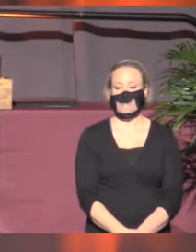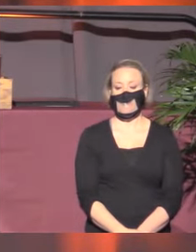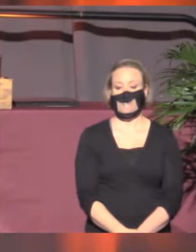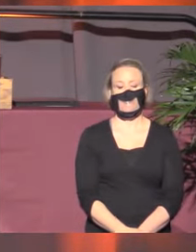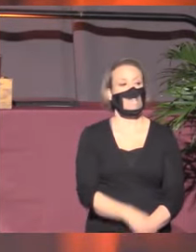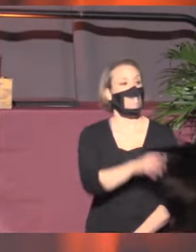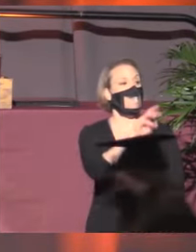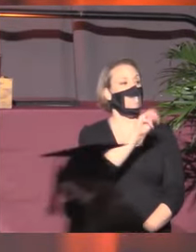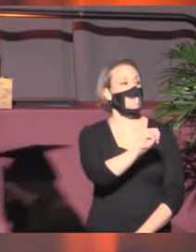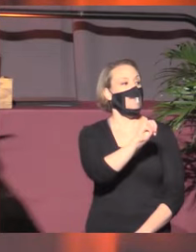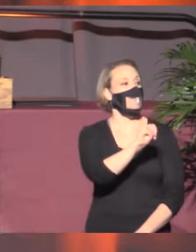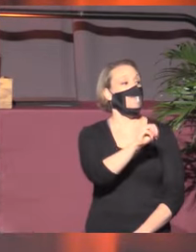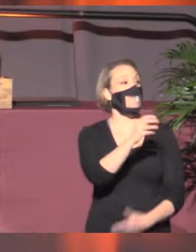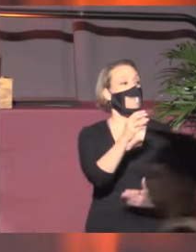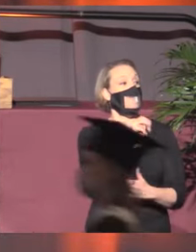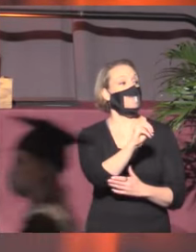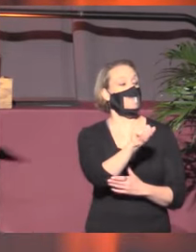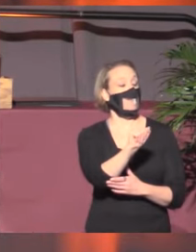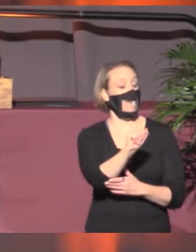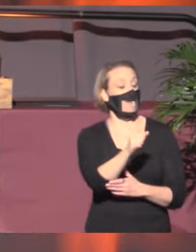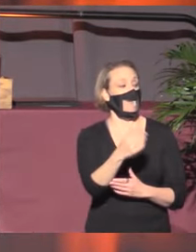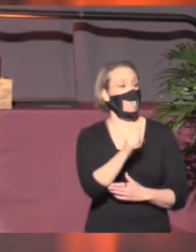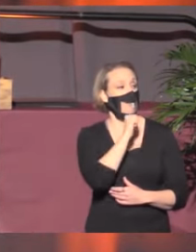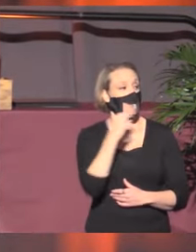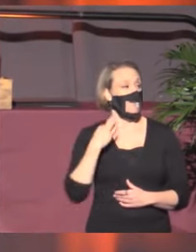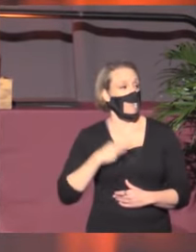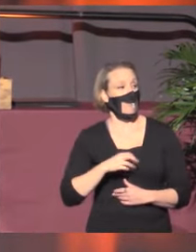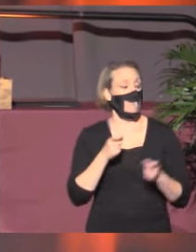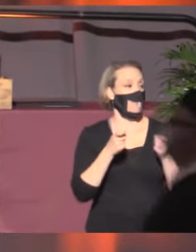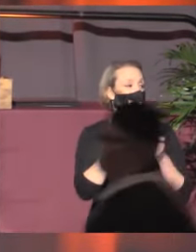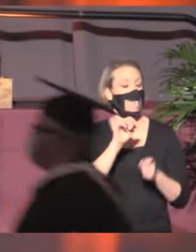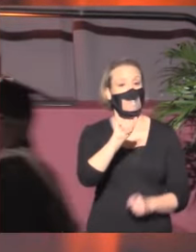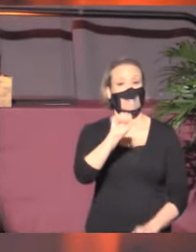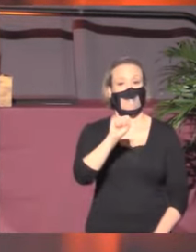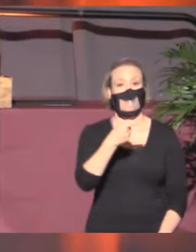Master of Nonprofit Management, Ashley Bredesen.